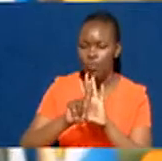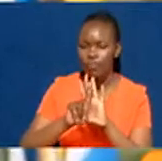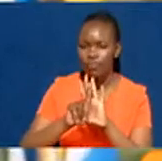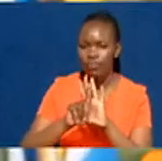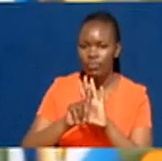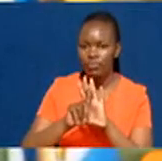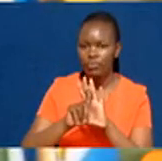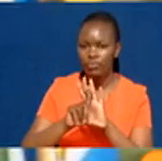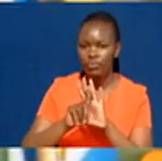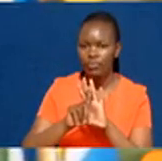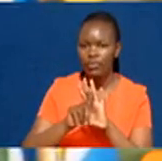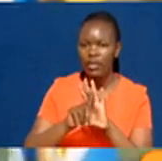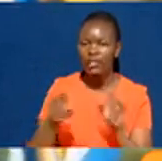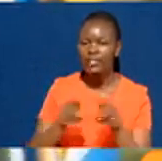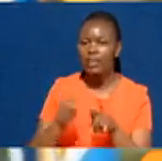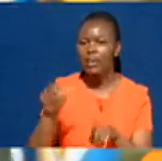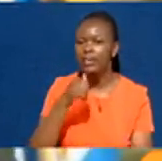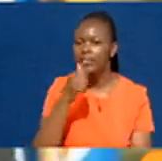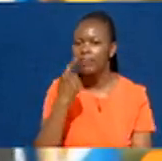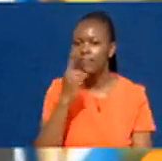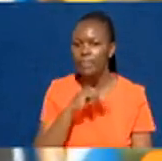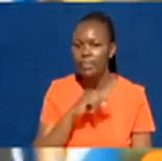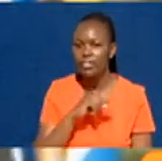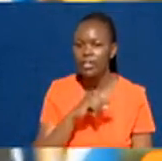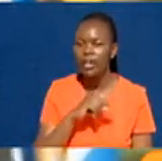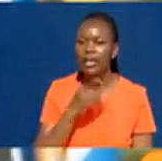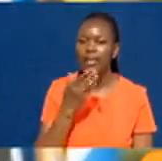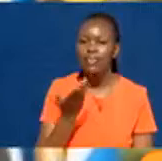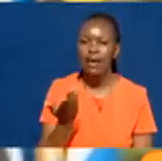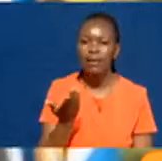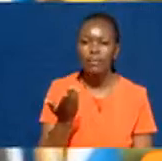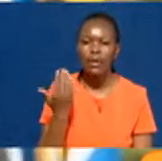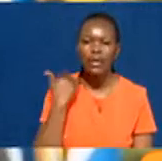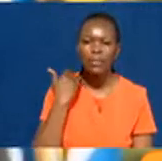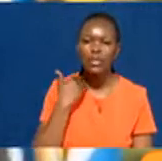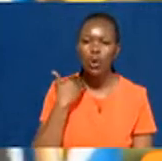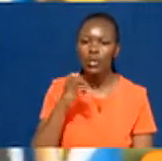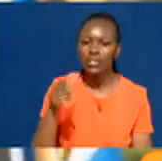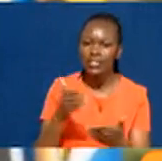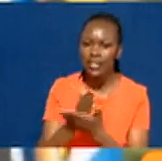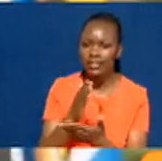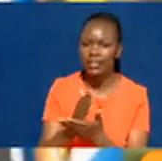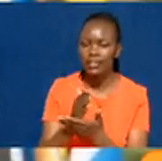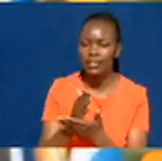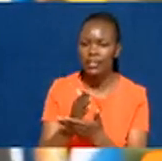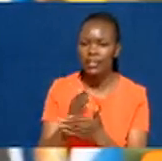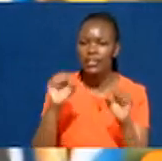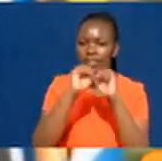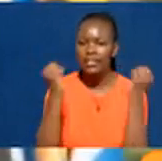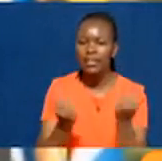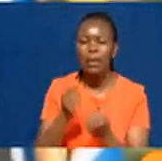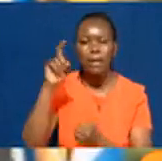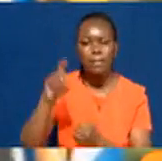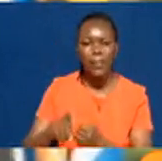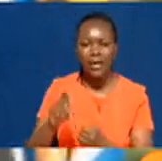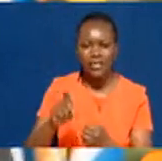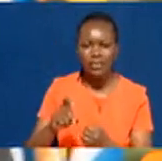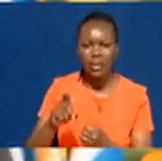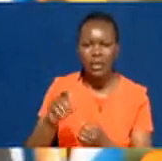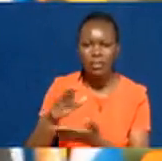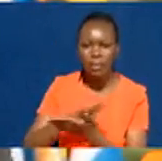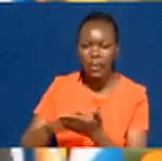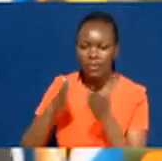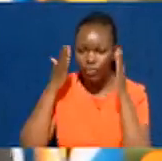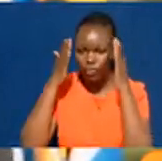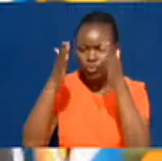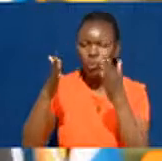the criminal justice system will be reserved for fighting criminals and criminality and making sure